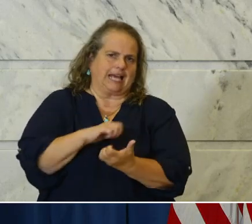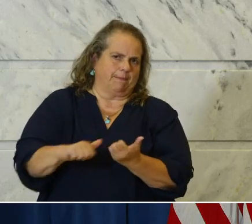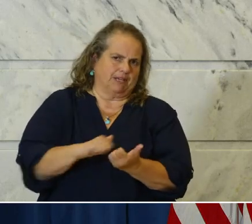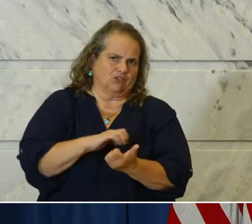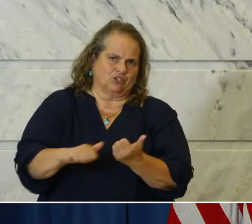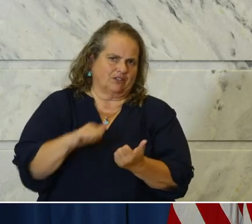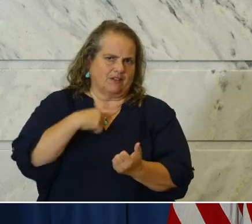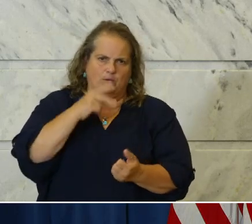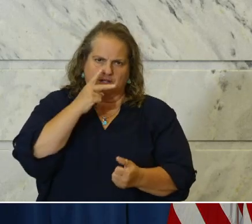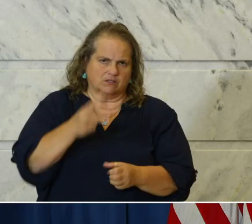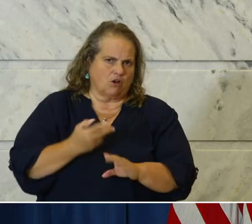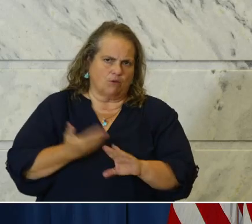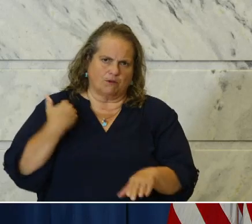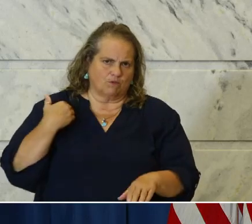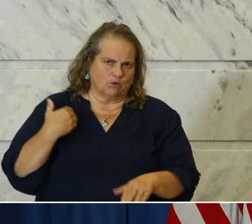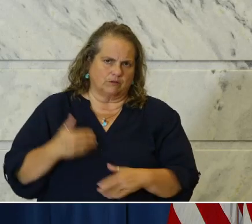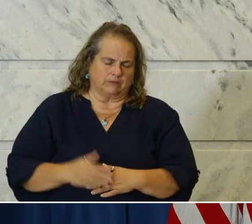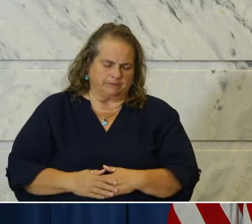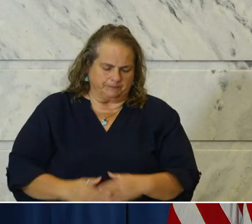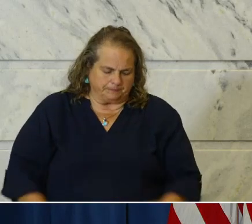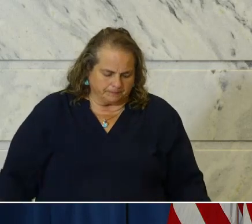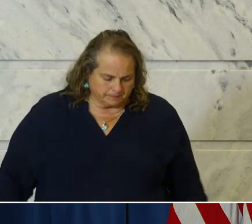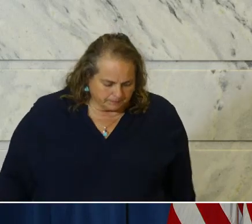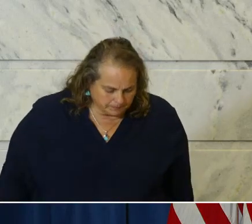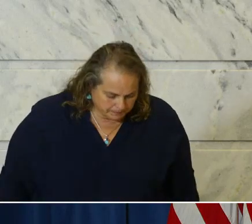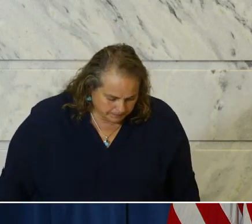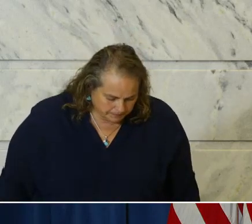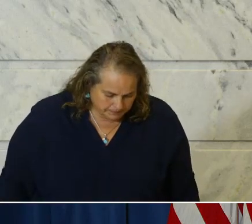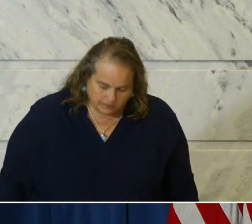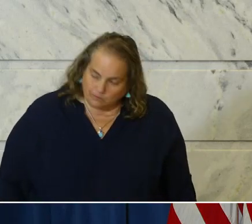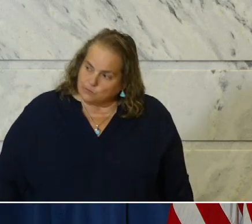saw earlier.